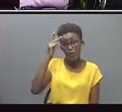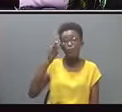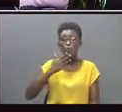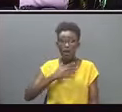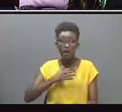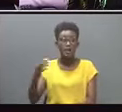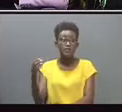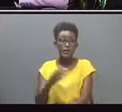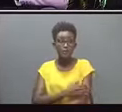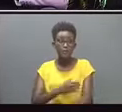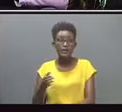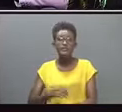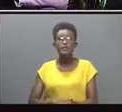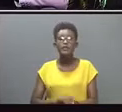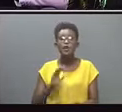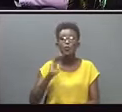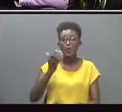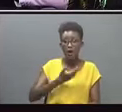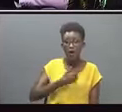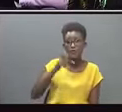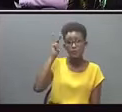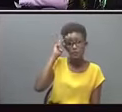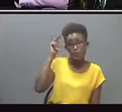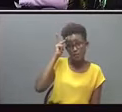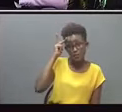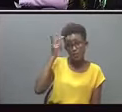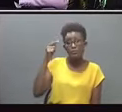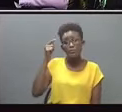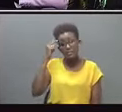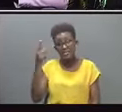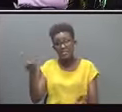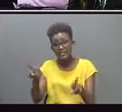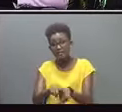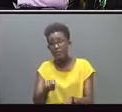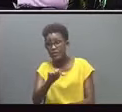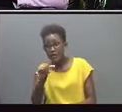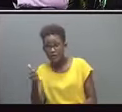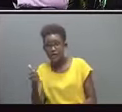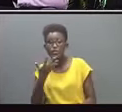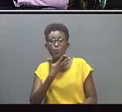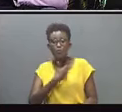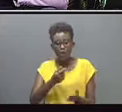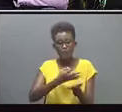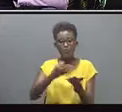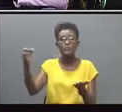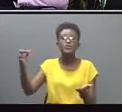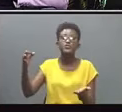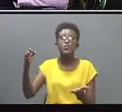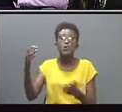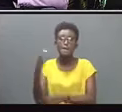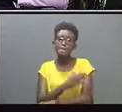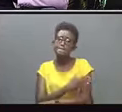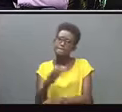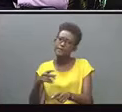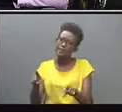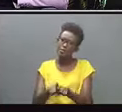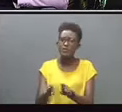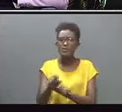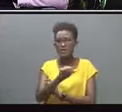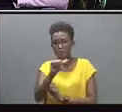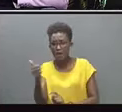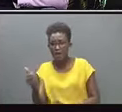capacity like another. We have the spiritual capacity like another. We